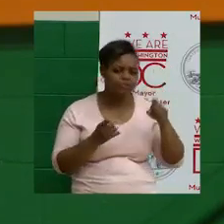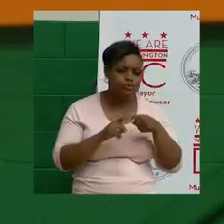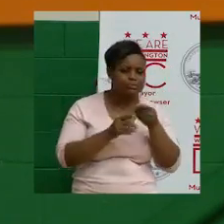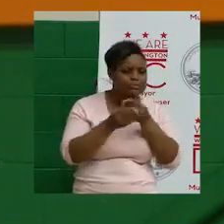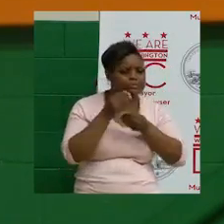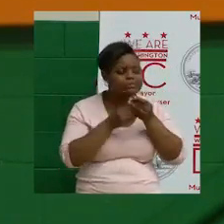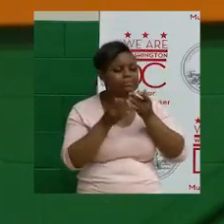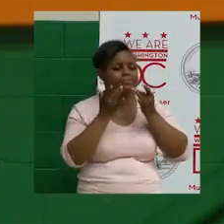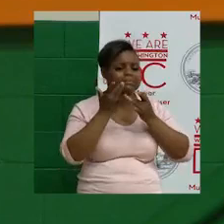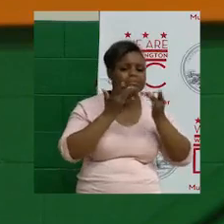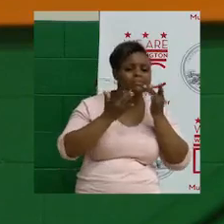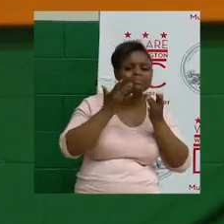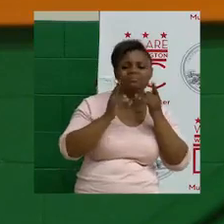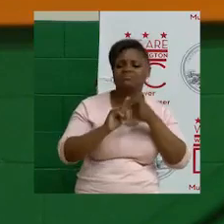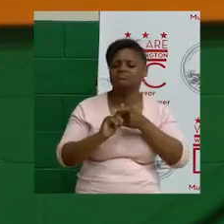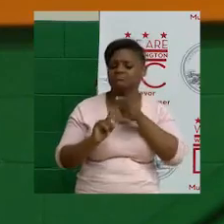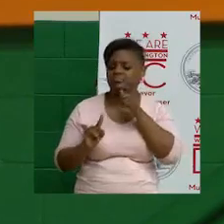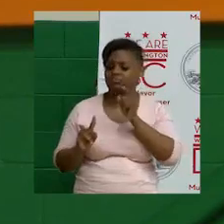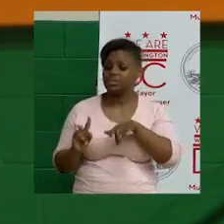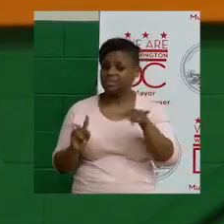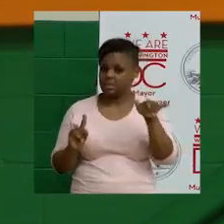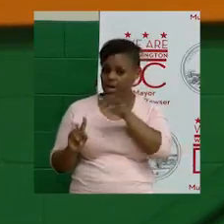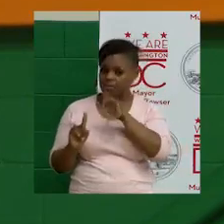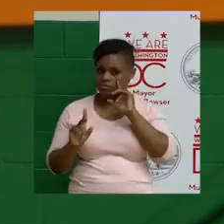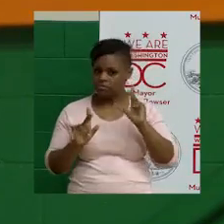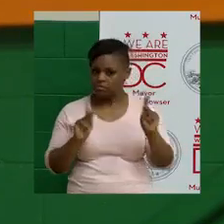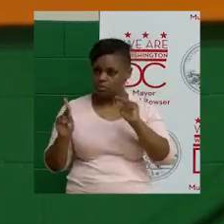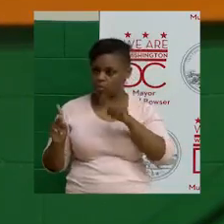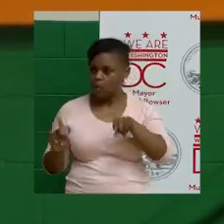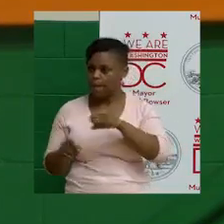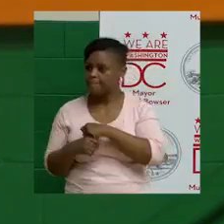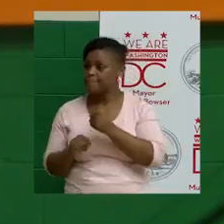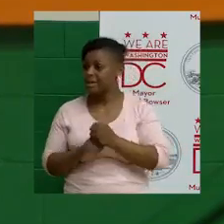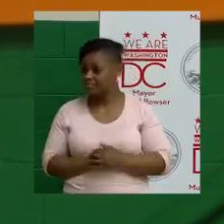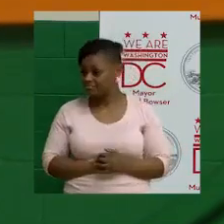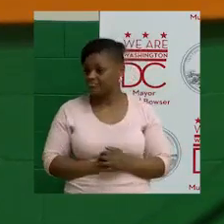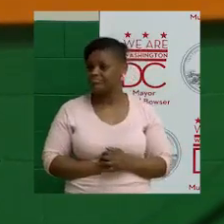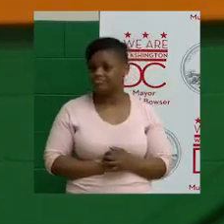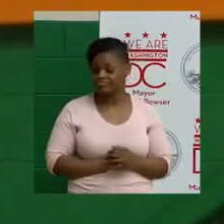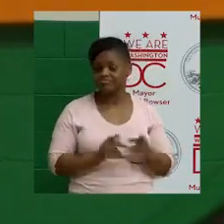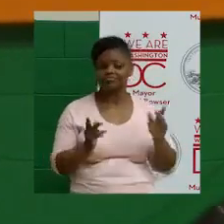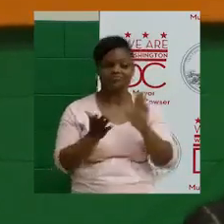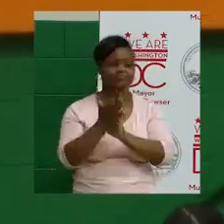that you're going to be able to have to ask, that you're going to be asked to make later tonight. Thank you. Great.